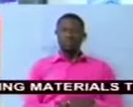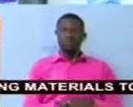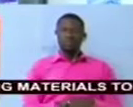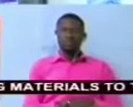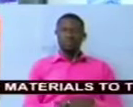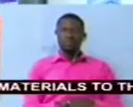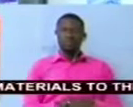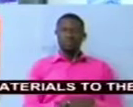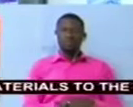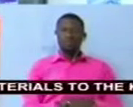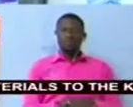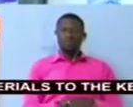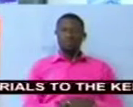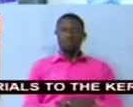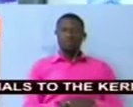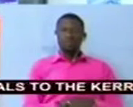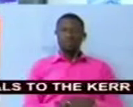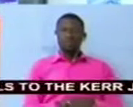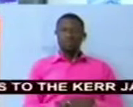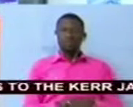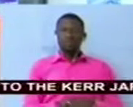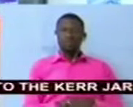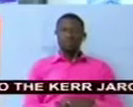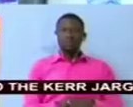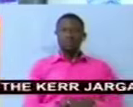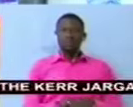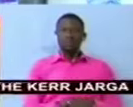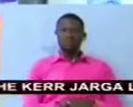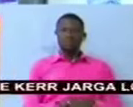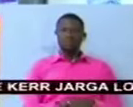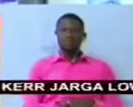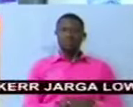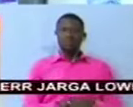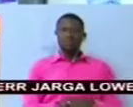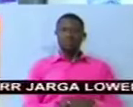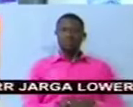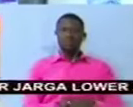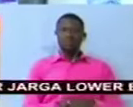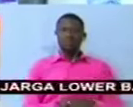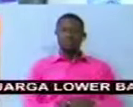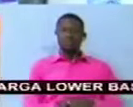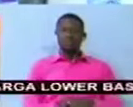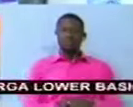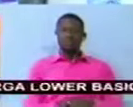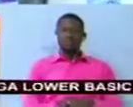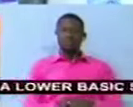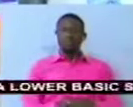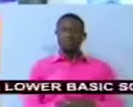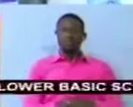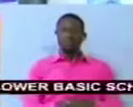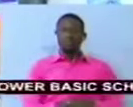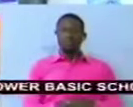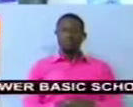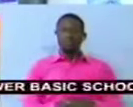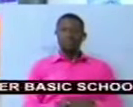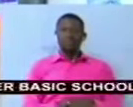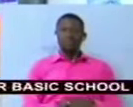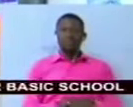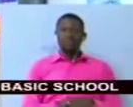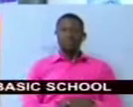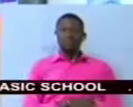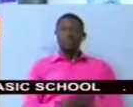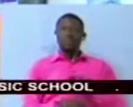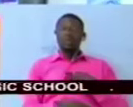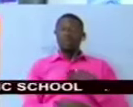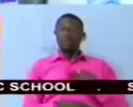Lolo motaxone xalé yi nga xamné ragalon nañ ma trop sax ci seen biir toxum tay bi le suñ koñ ak yoyu. Those kids who